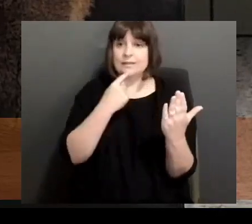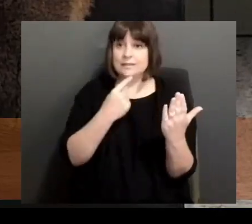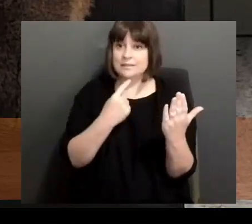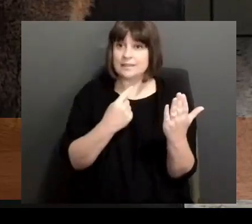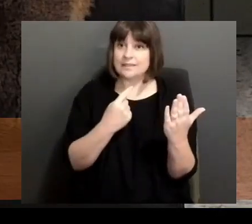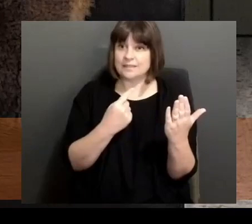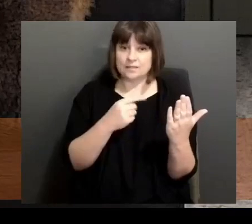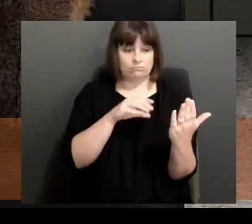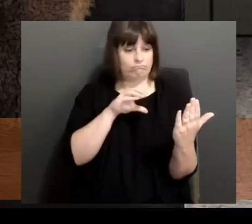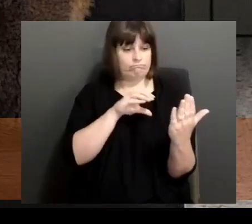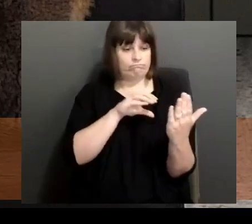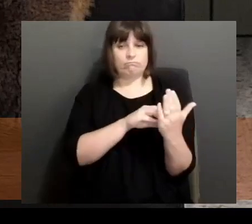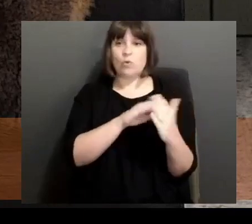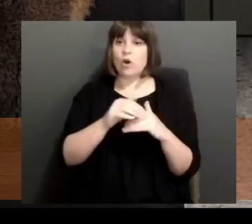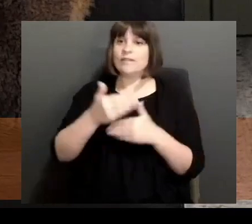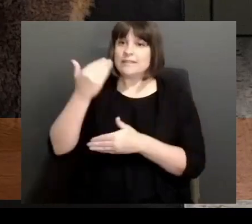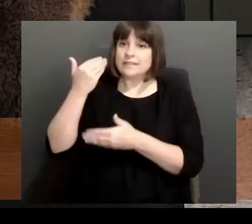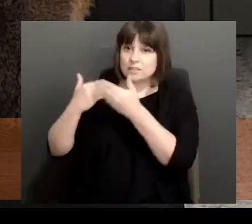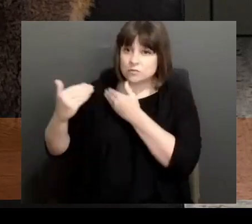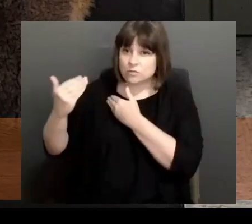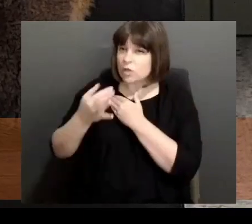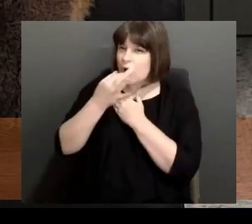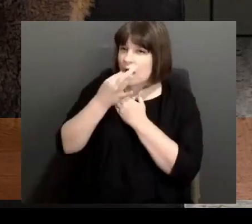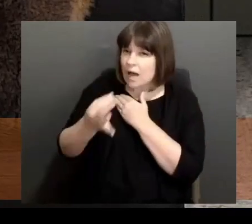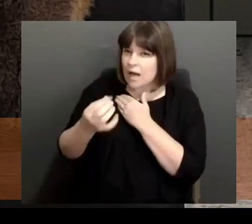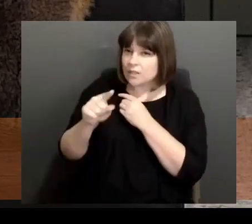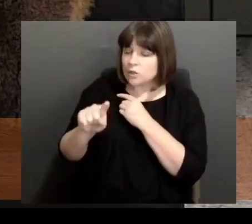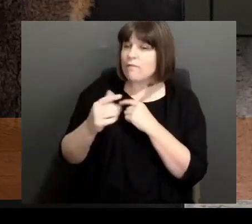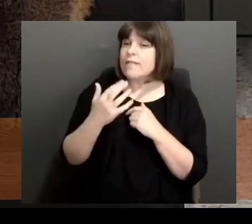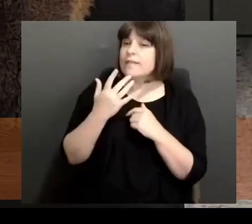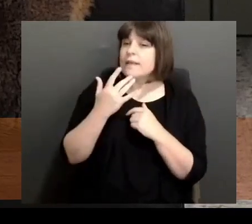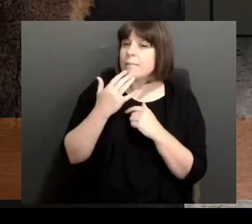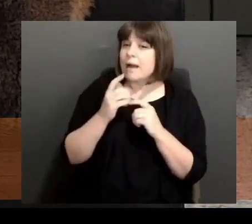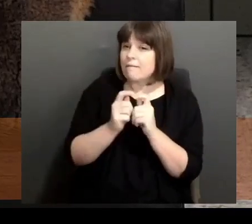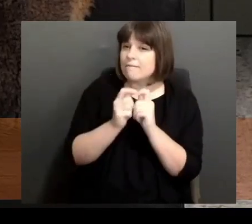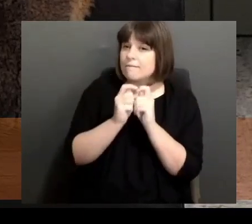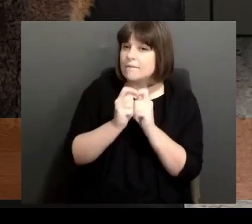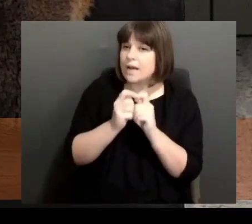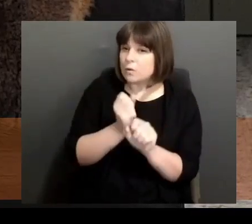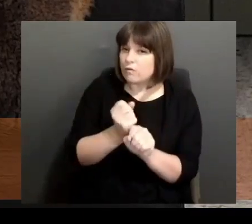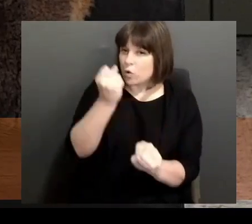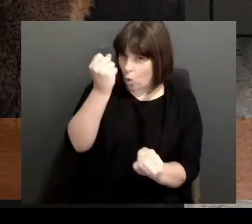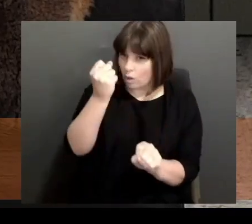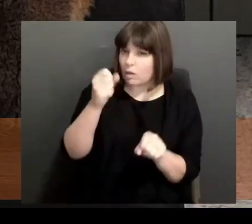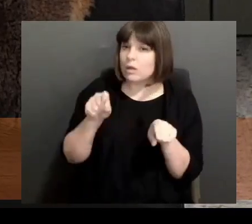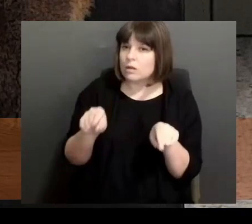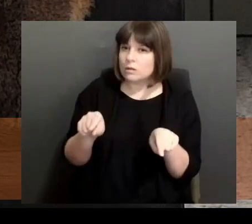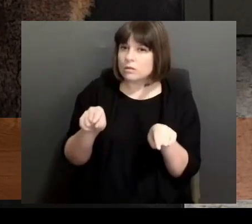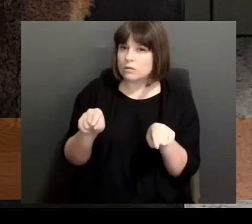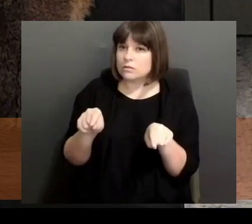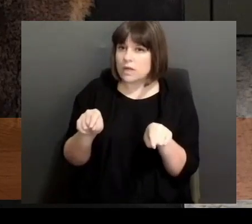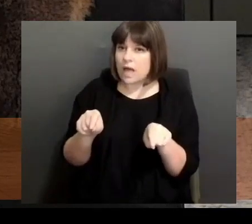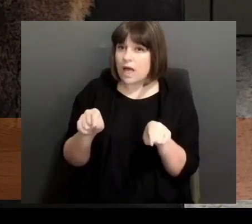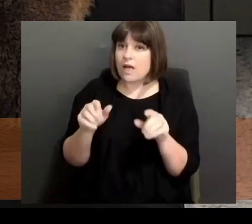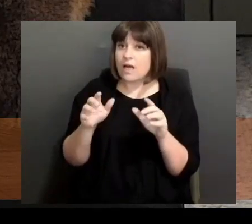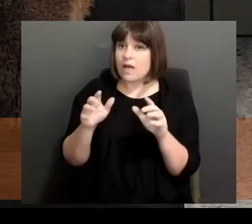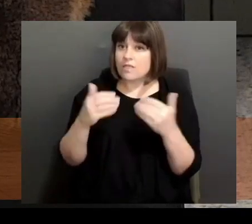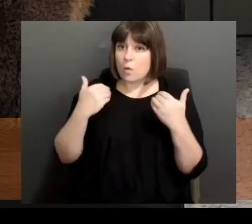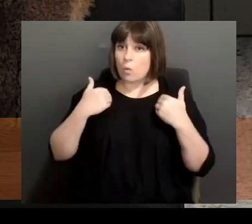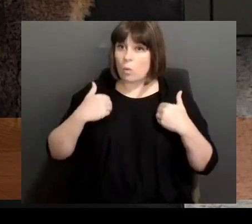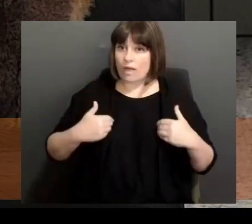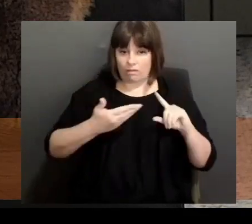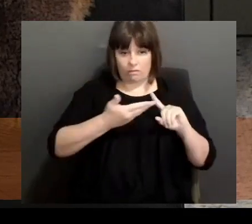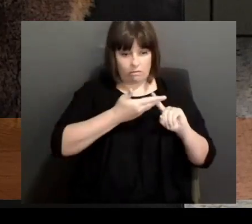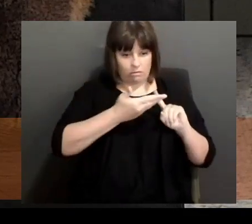you about estimated amount and value of gold, and then to where was wealth transferred.